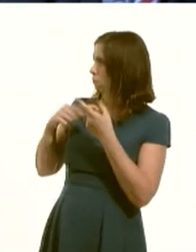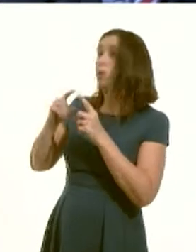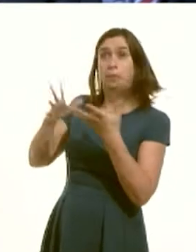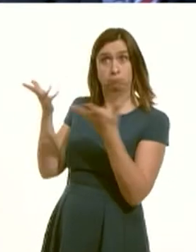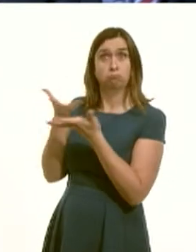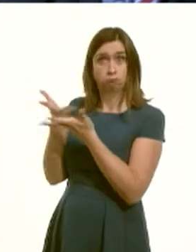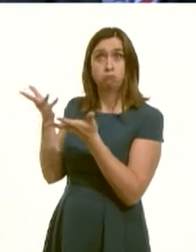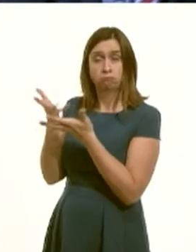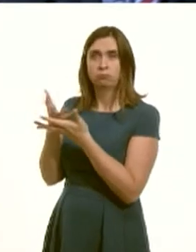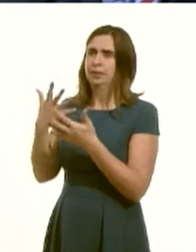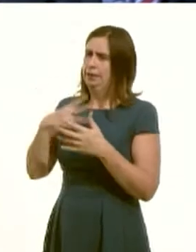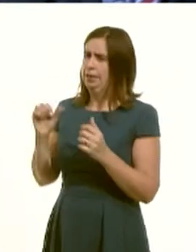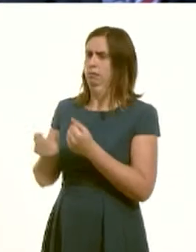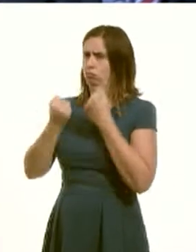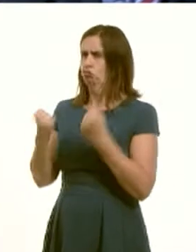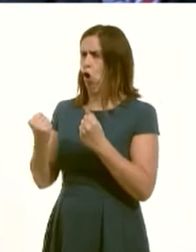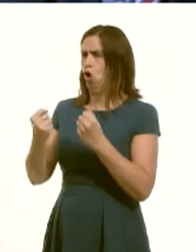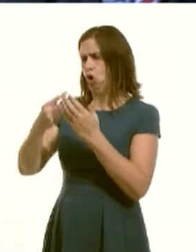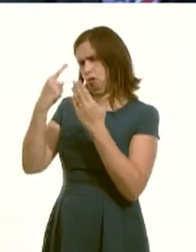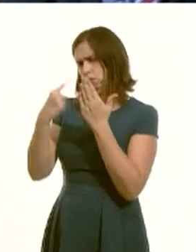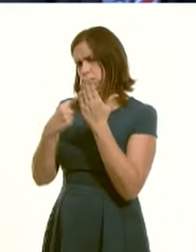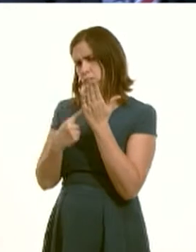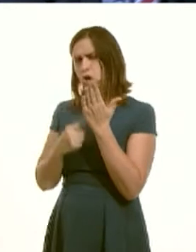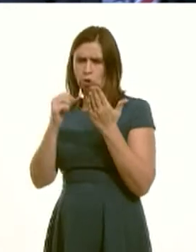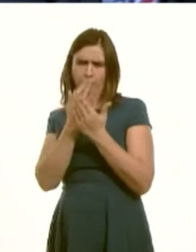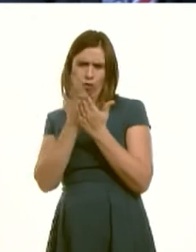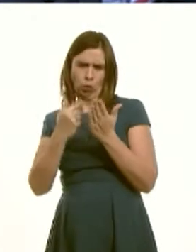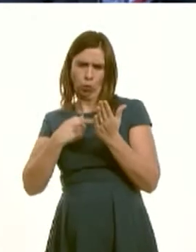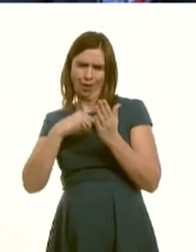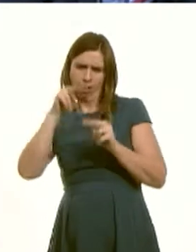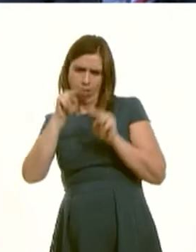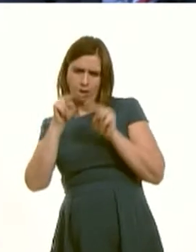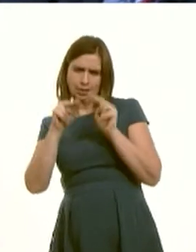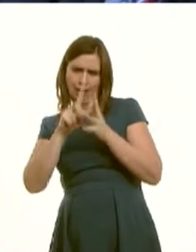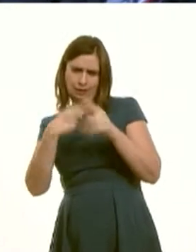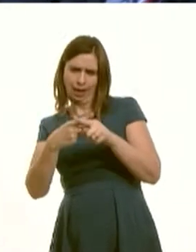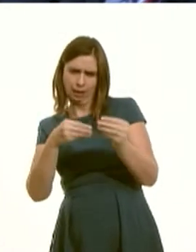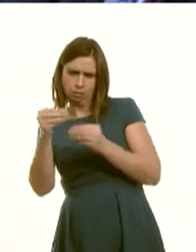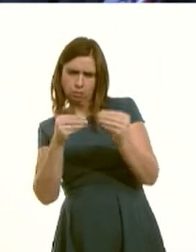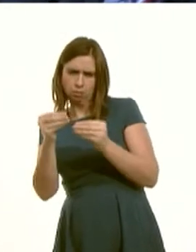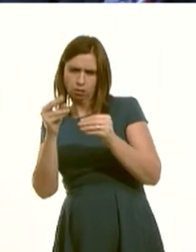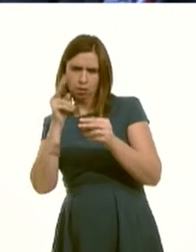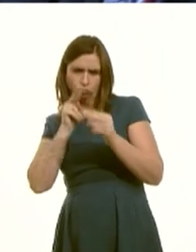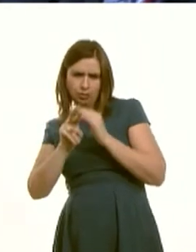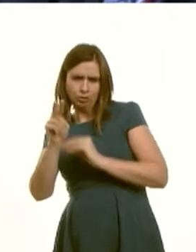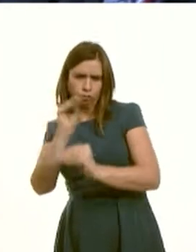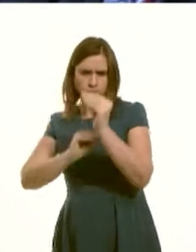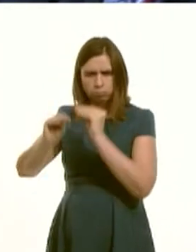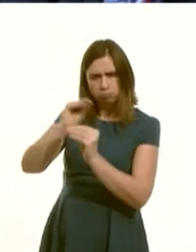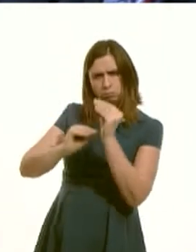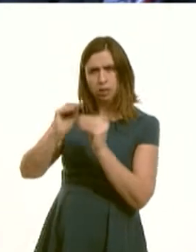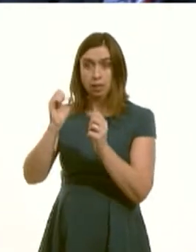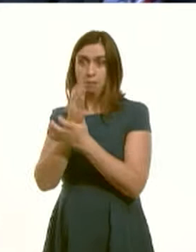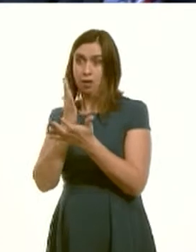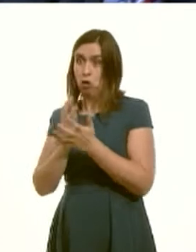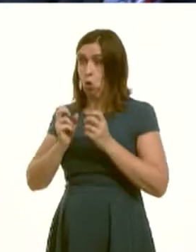robust mechanism in place to assess and predict the tax take, and of course a mechanism for ensuring that the methods